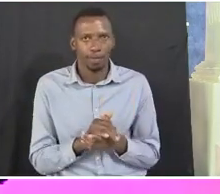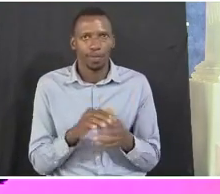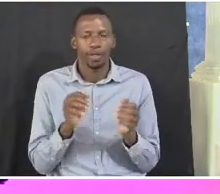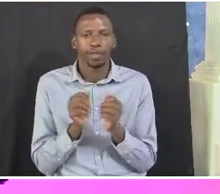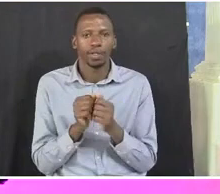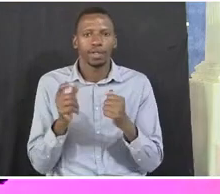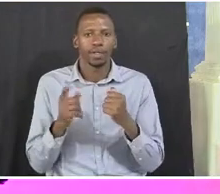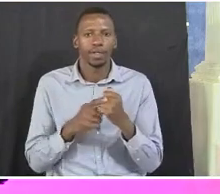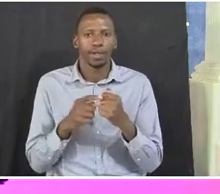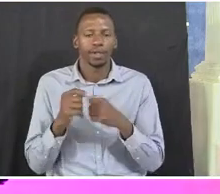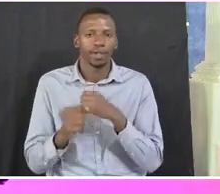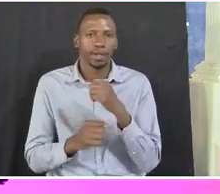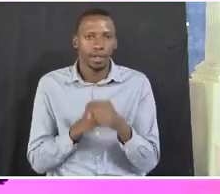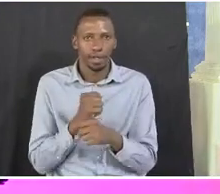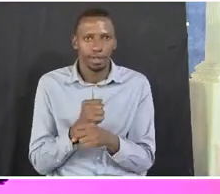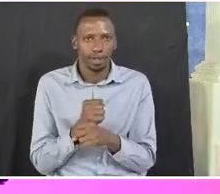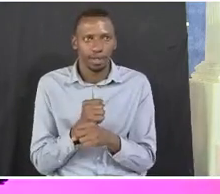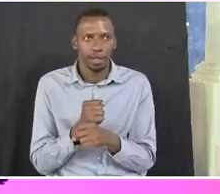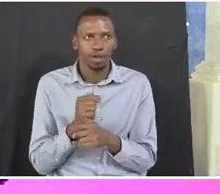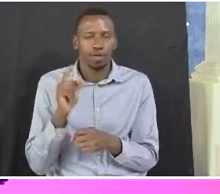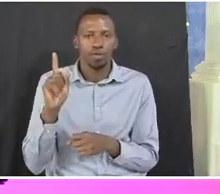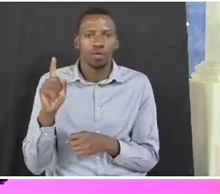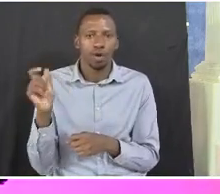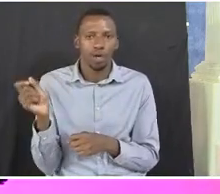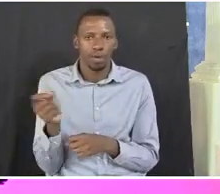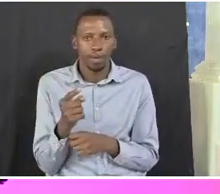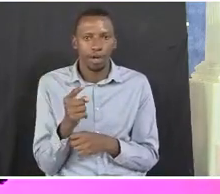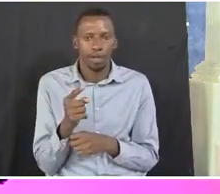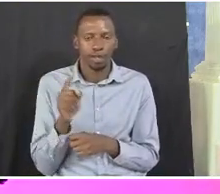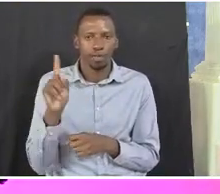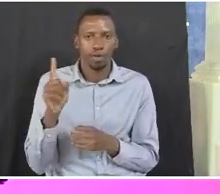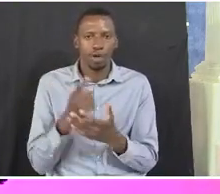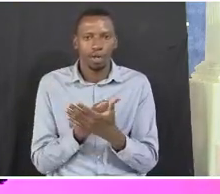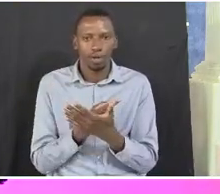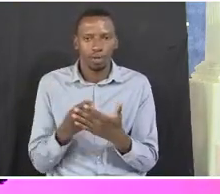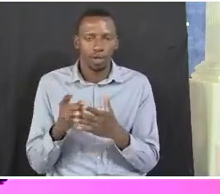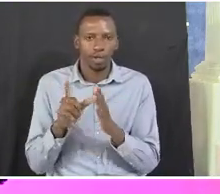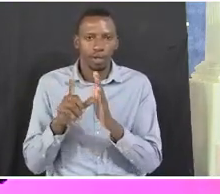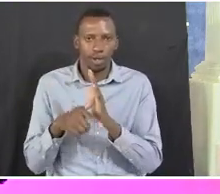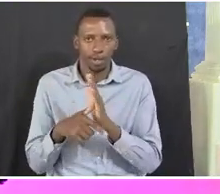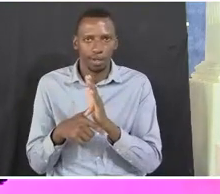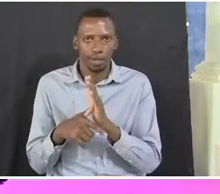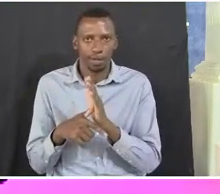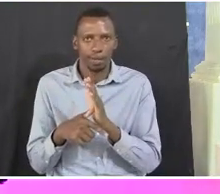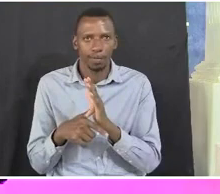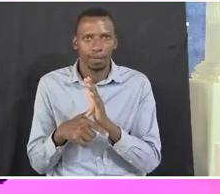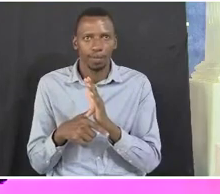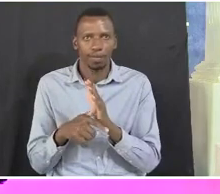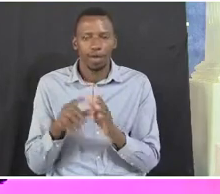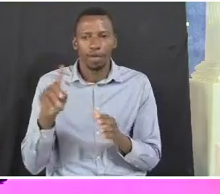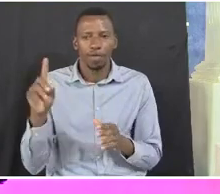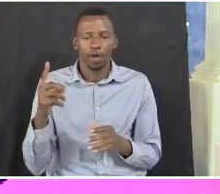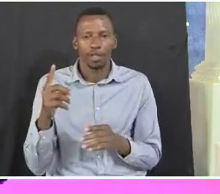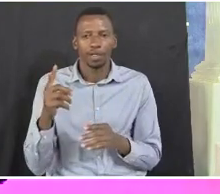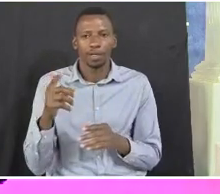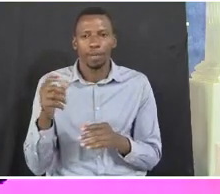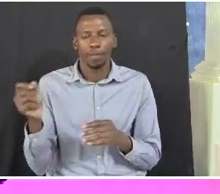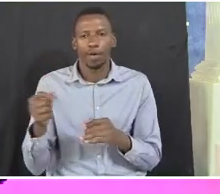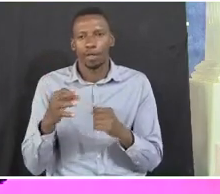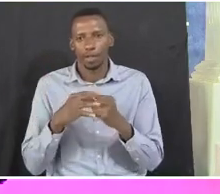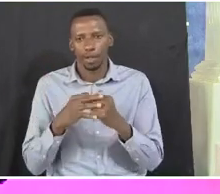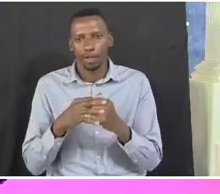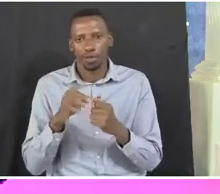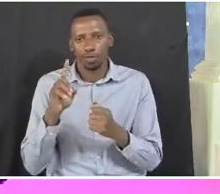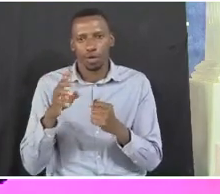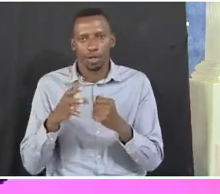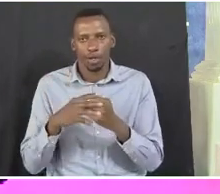16 years, 1 month, and 1 week later, that 1st of August 1997,